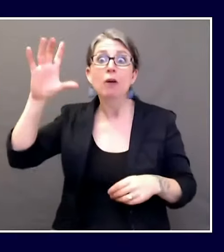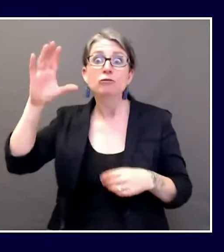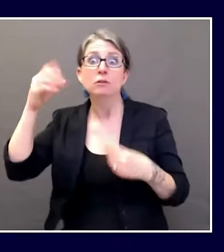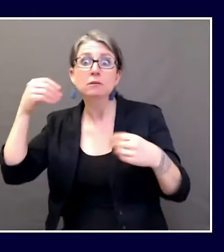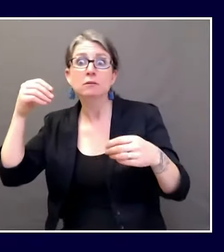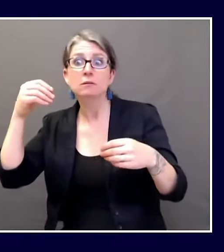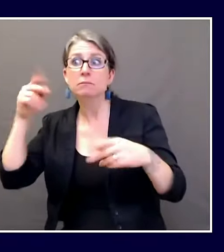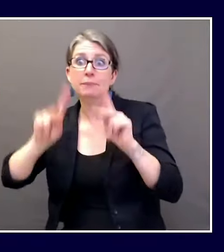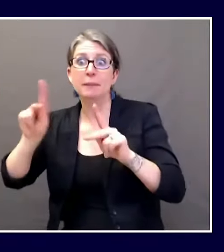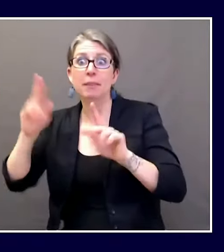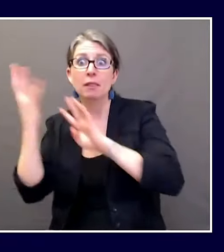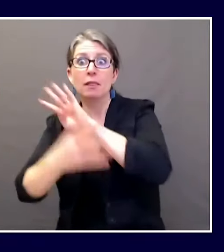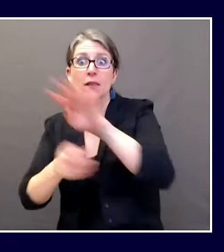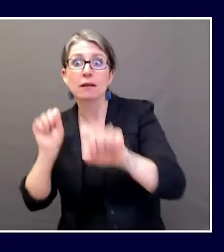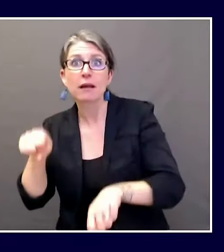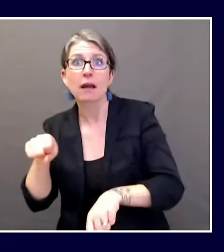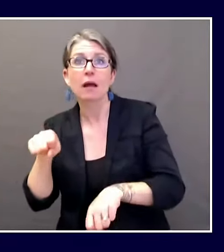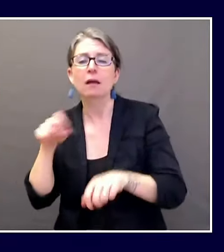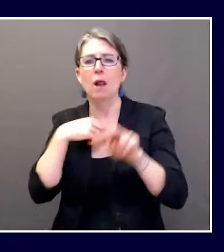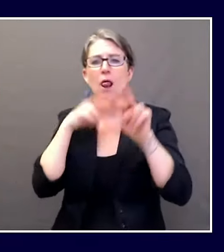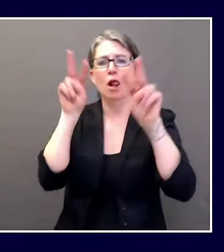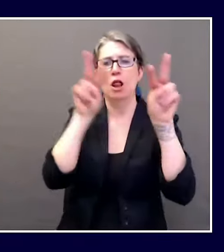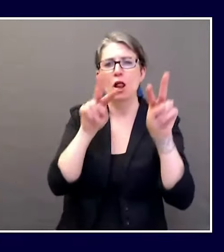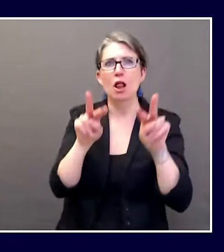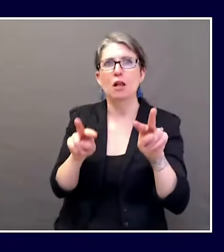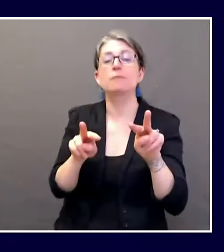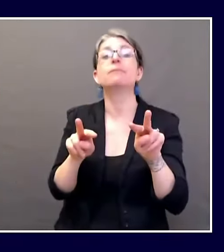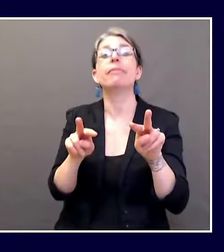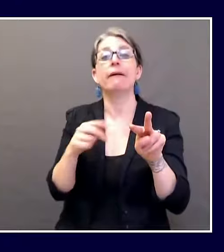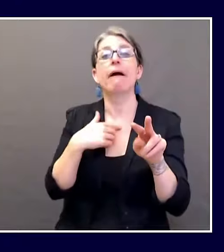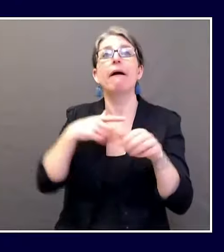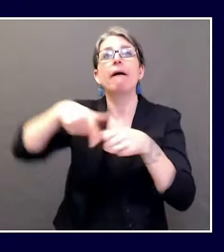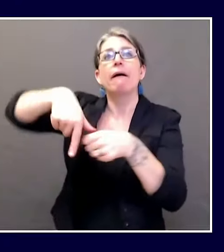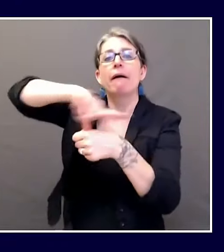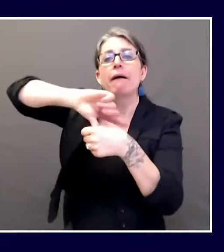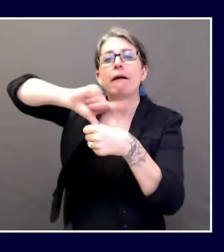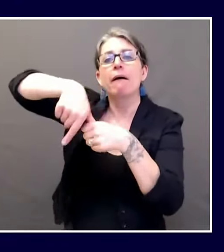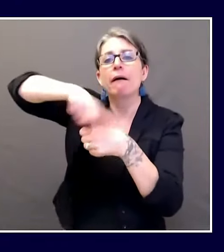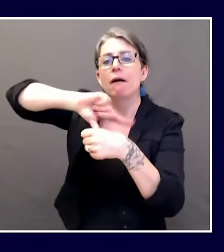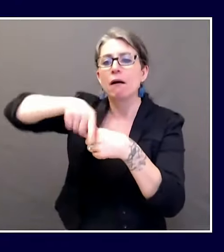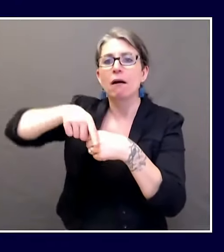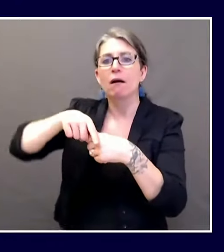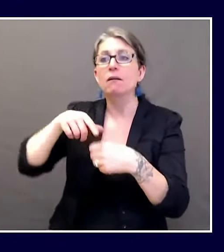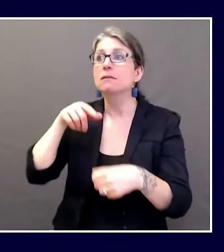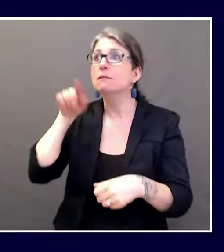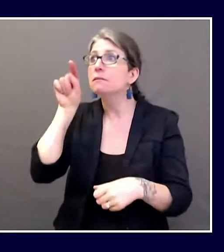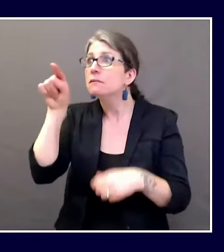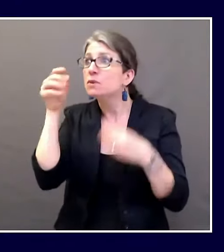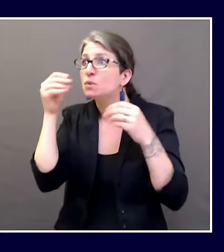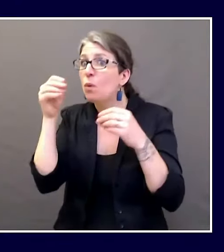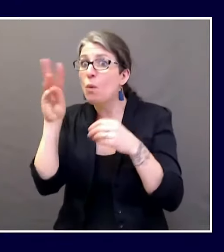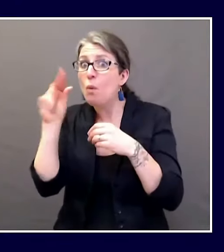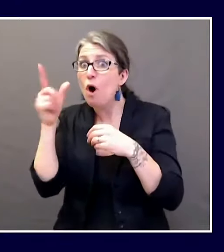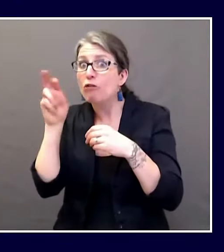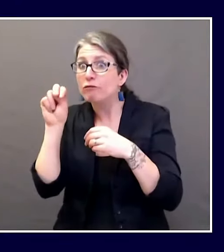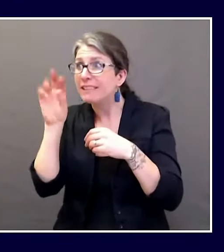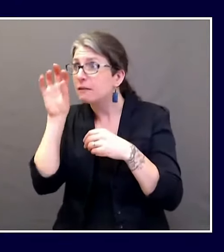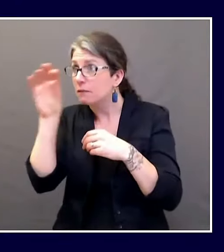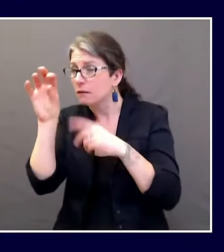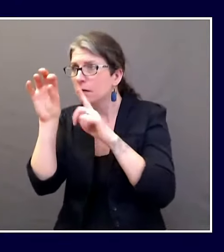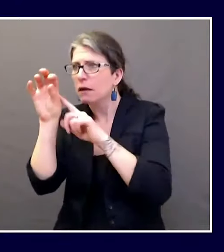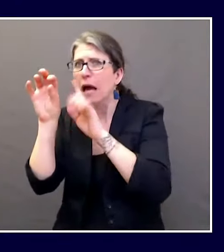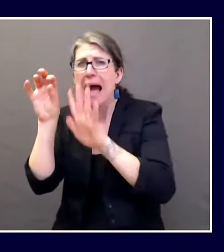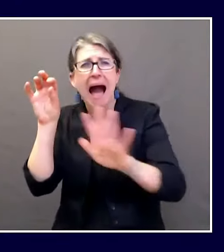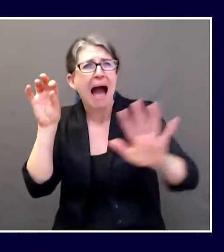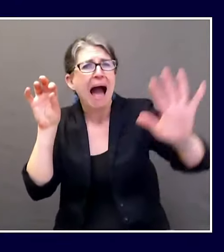allowed them to do. That has greatly reduced the need to move doses around the state or have excess doses at the end of the day.